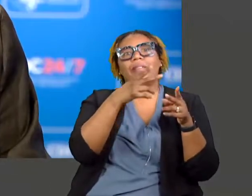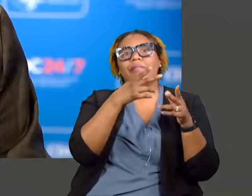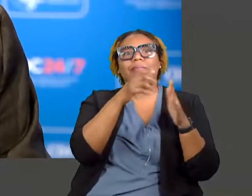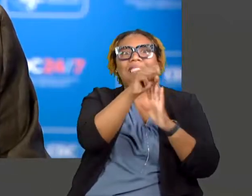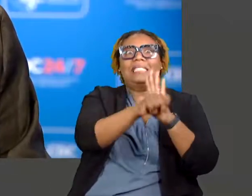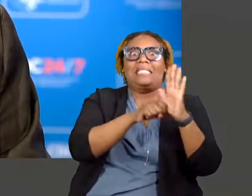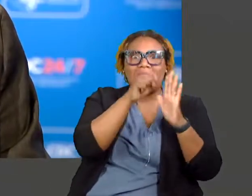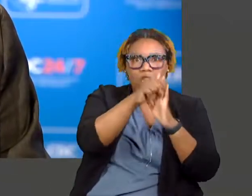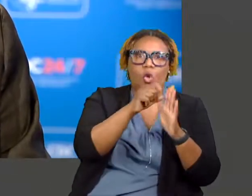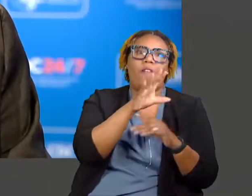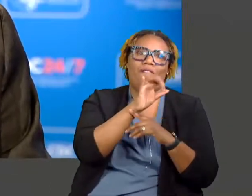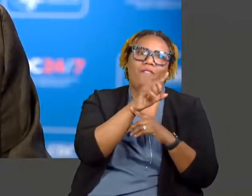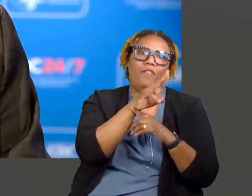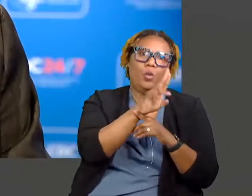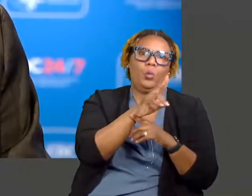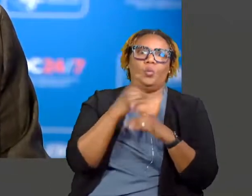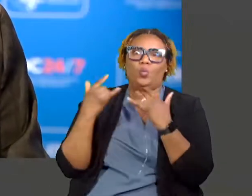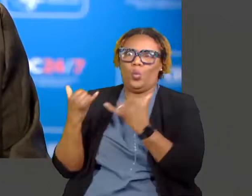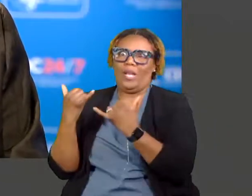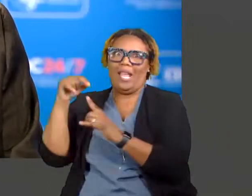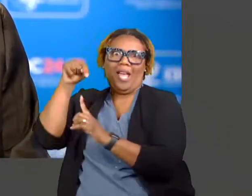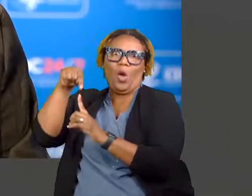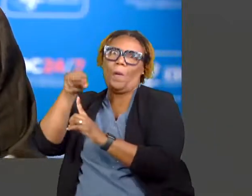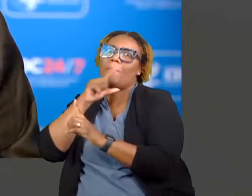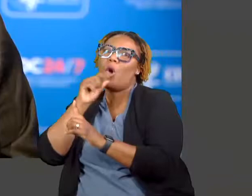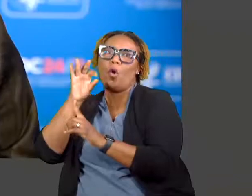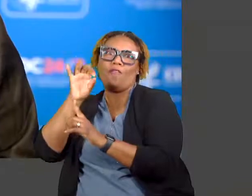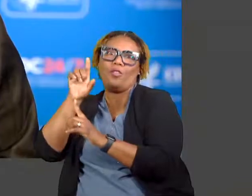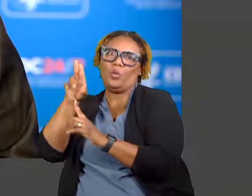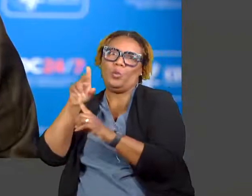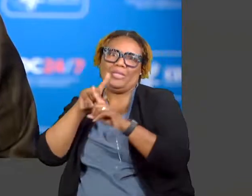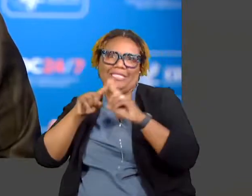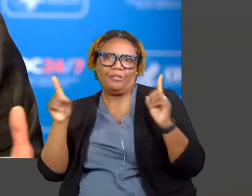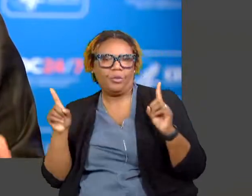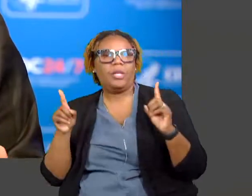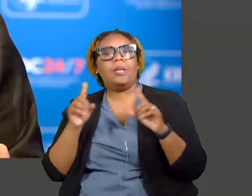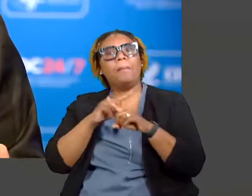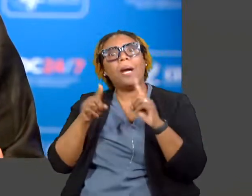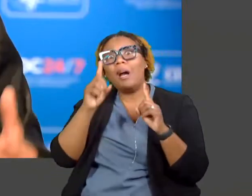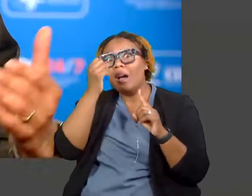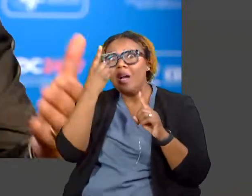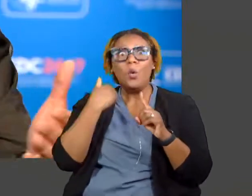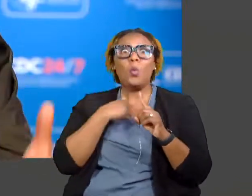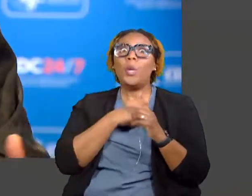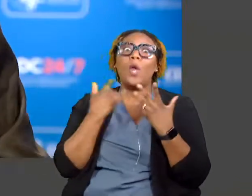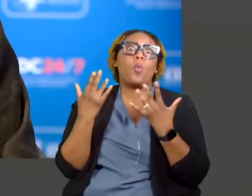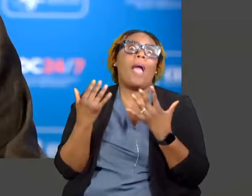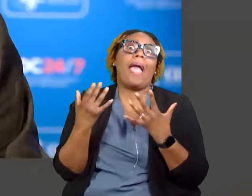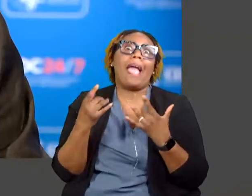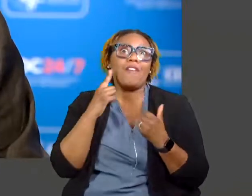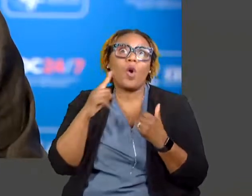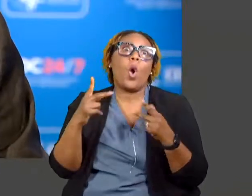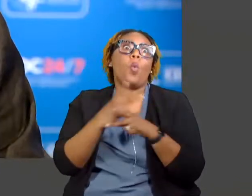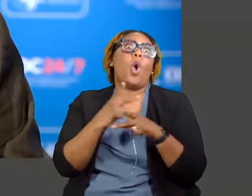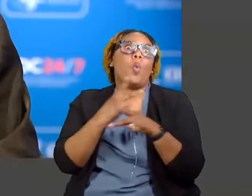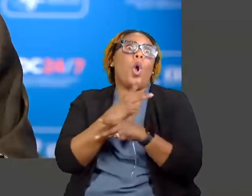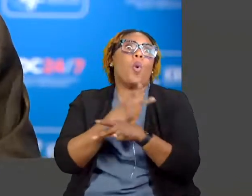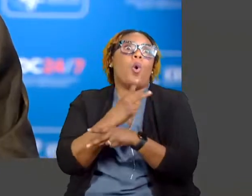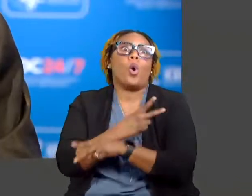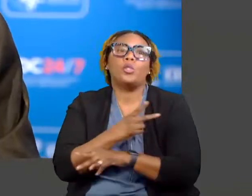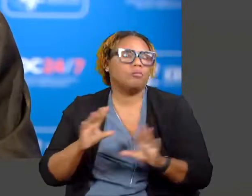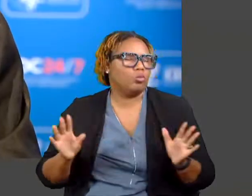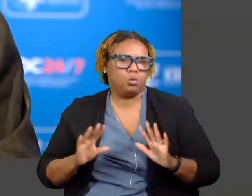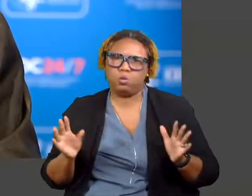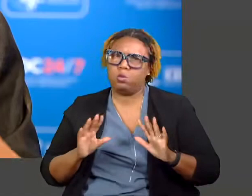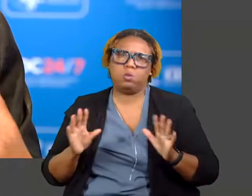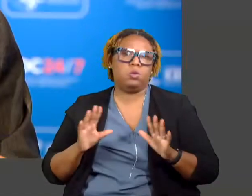little bit more novel. Thankfully, we're not just waiting for something to get worse. CDC and our colleagues across the federal government